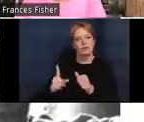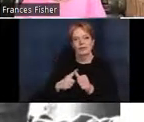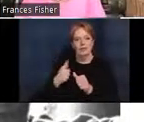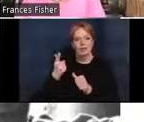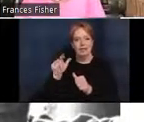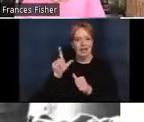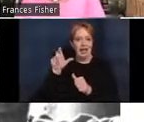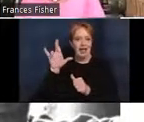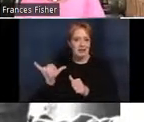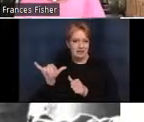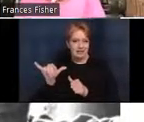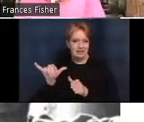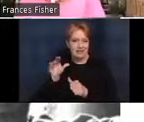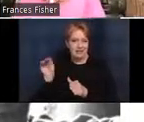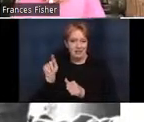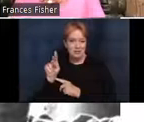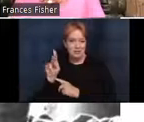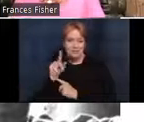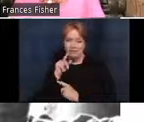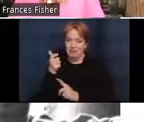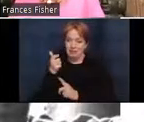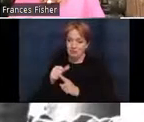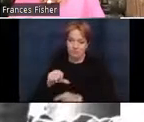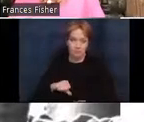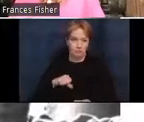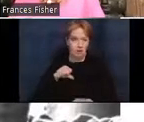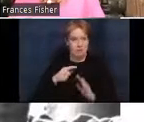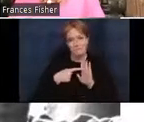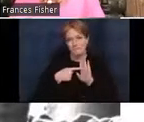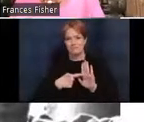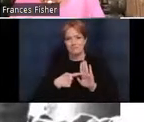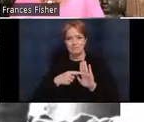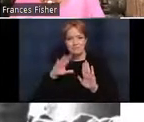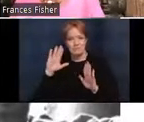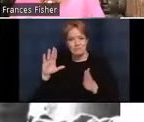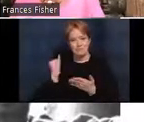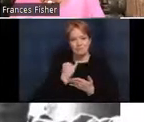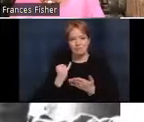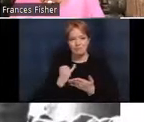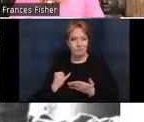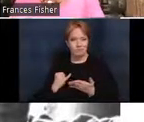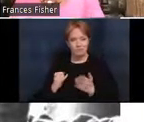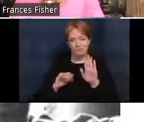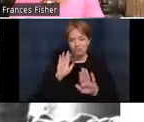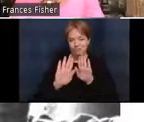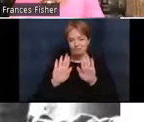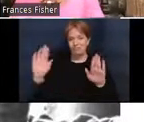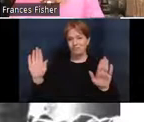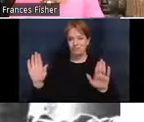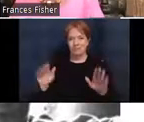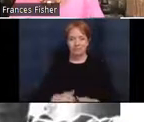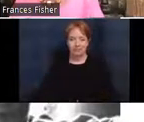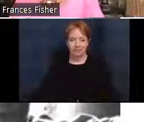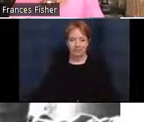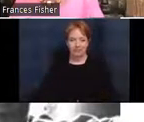and really took pride in displaying her early drawings there in the